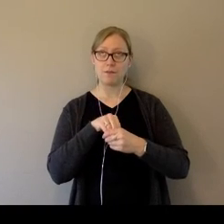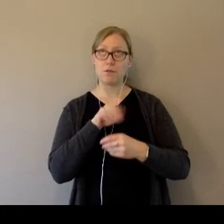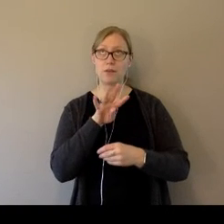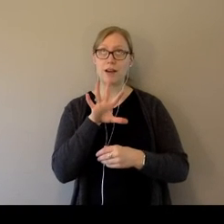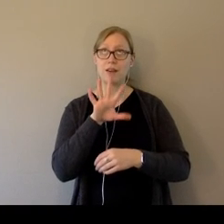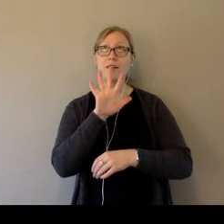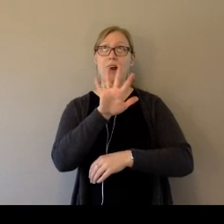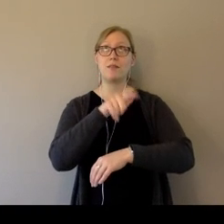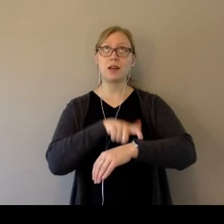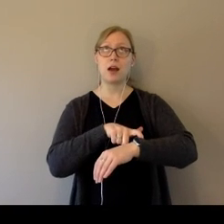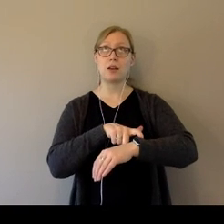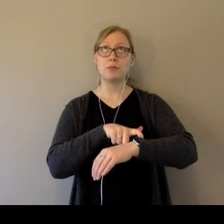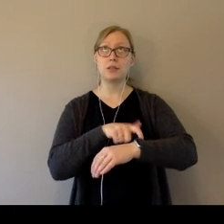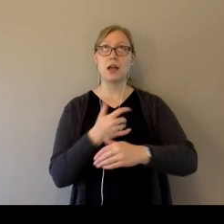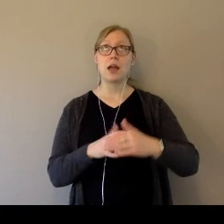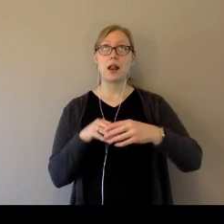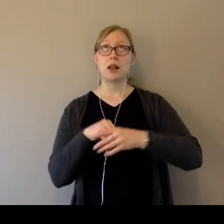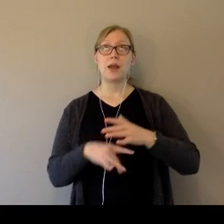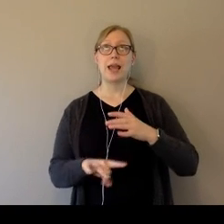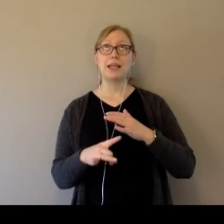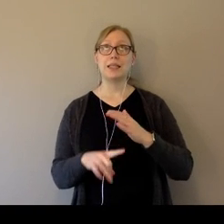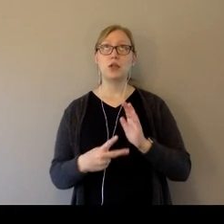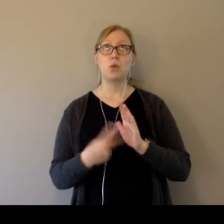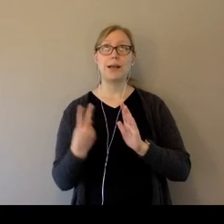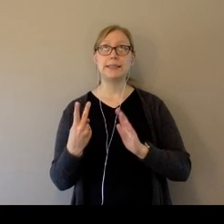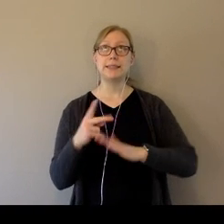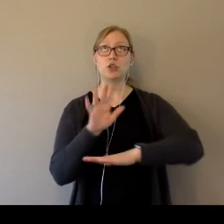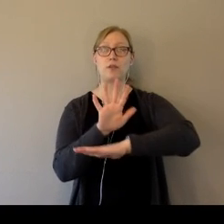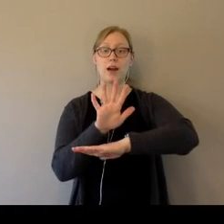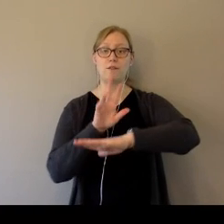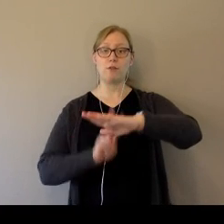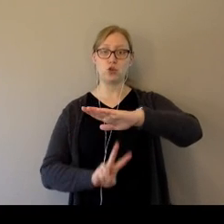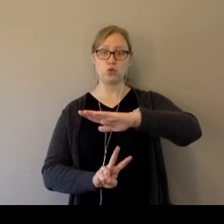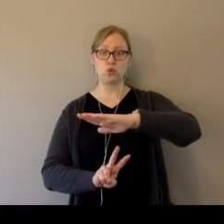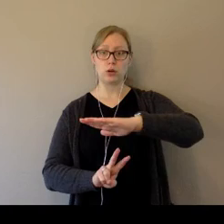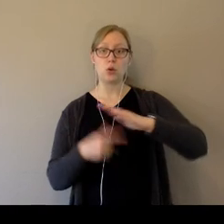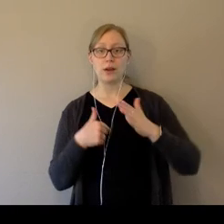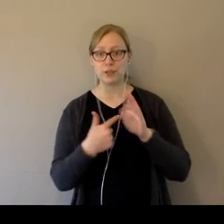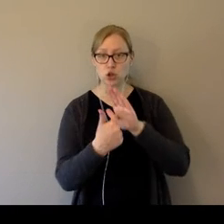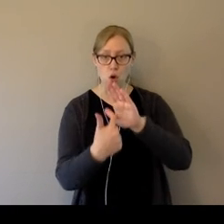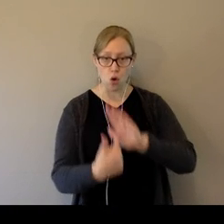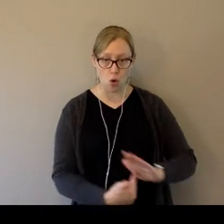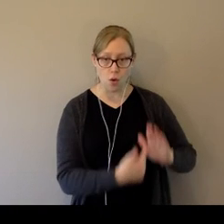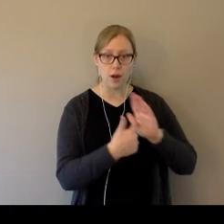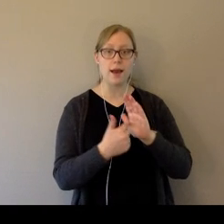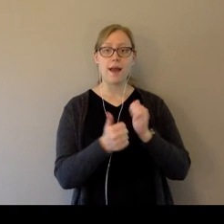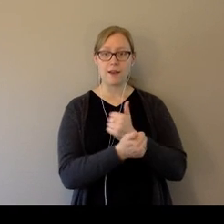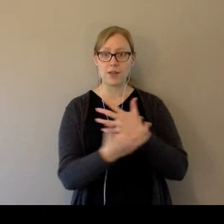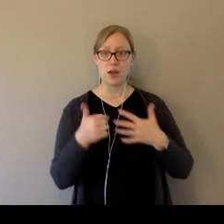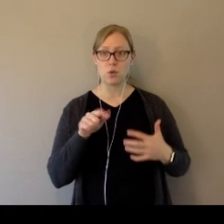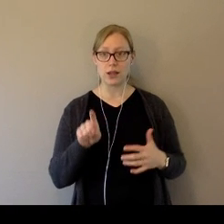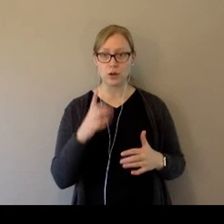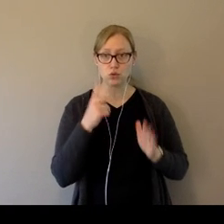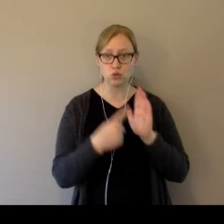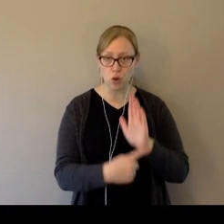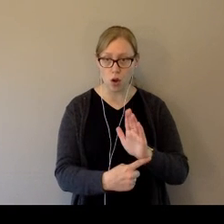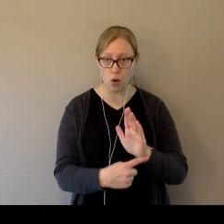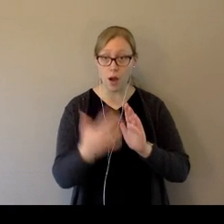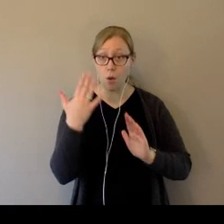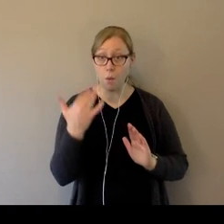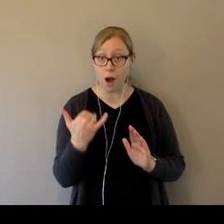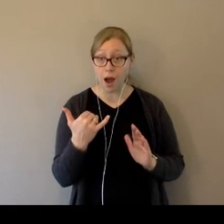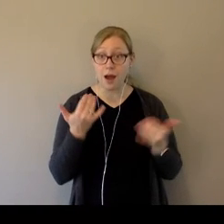into 18 twice. And we can see we've shown everything we needed to show because we now know that